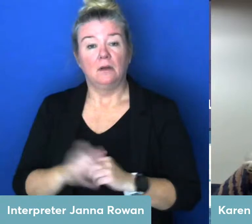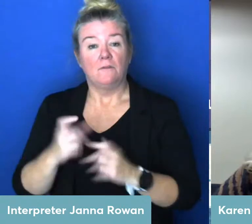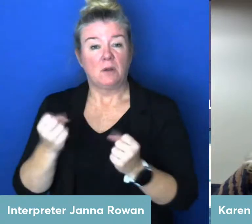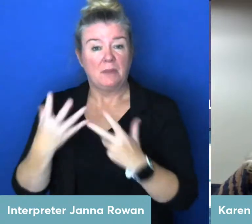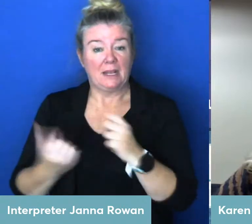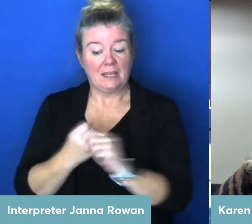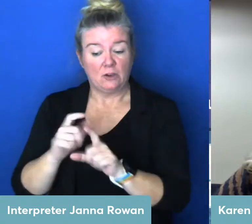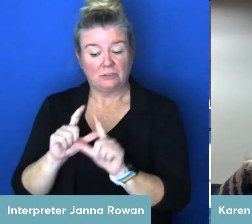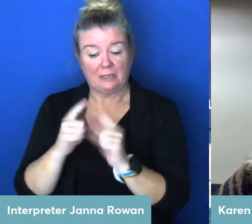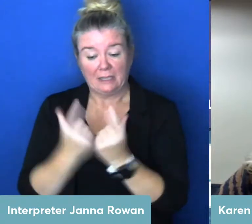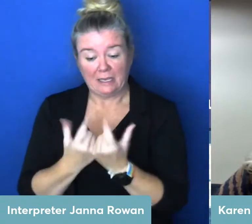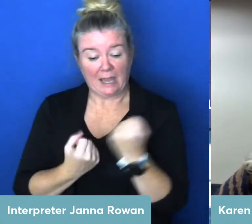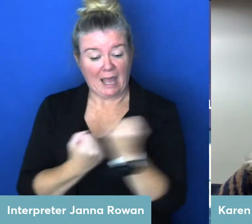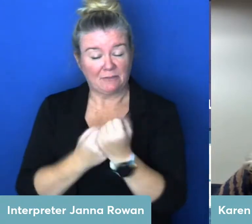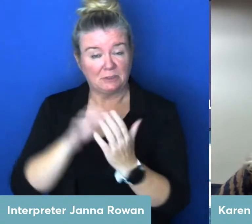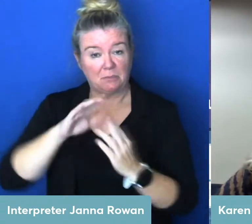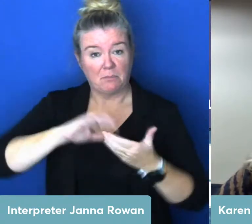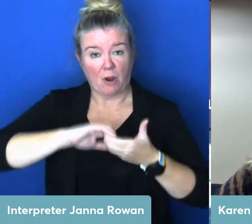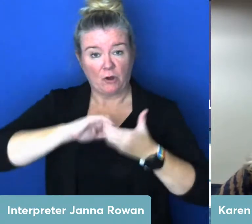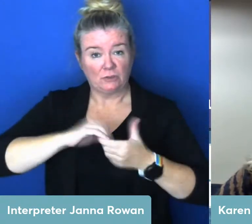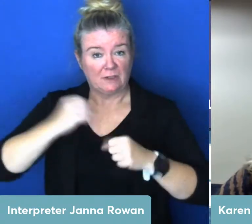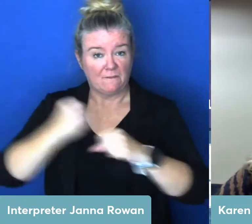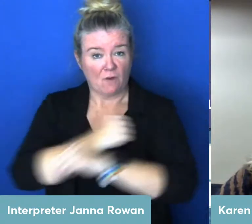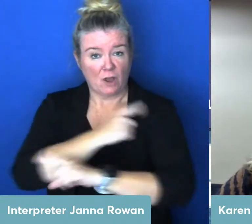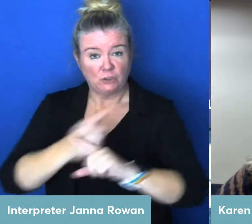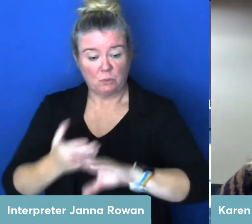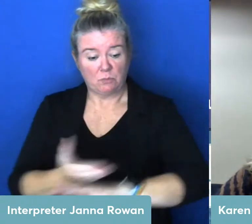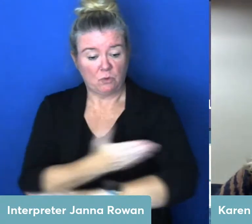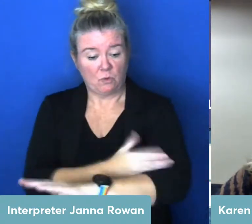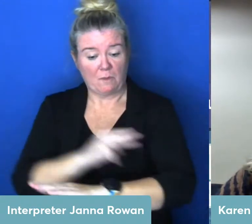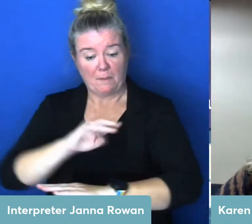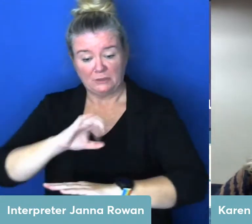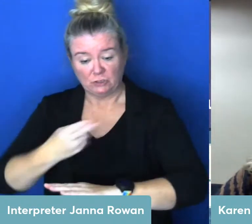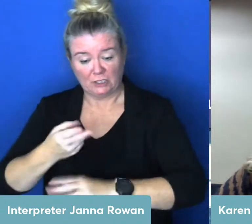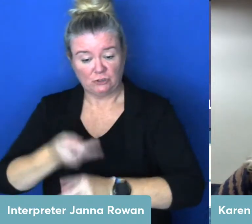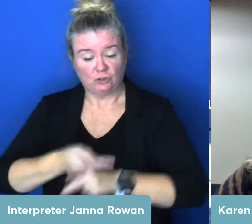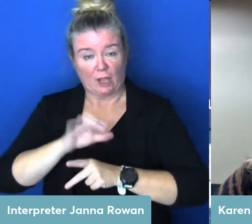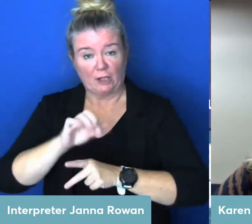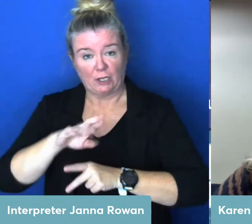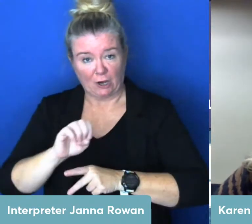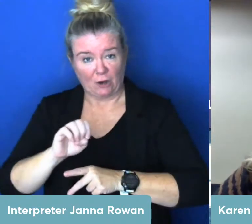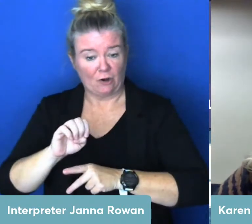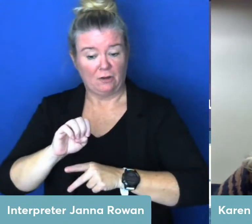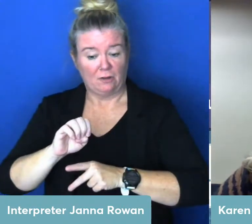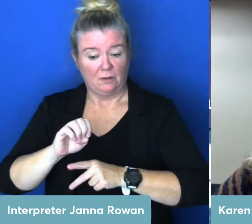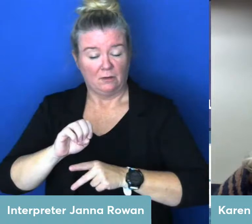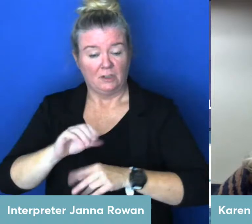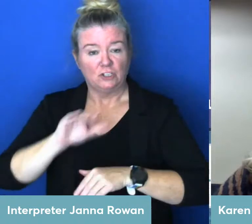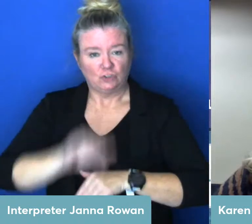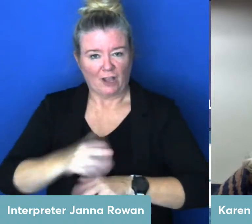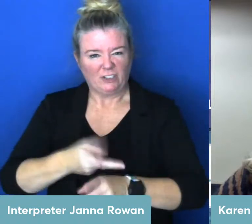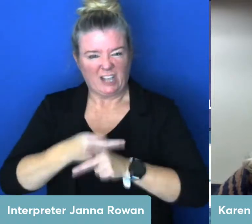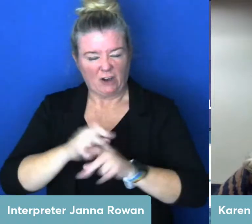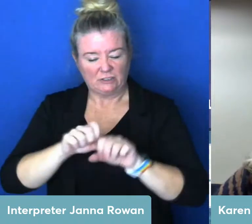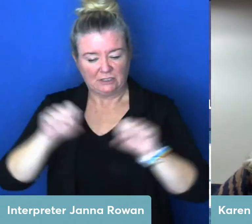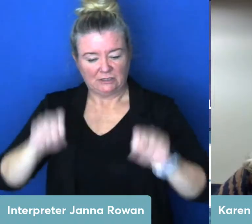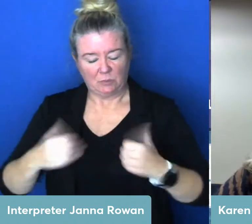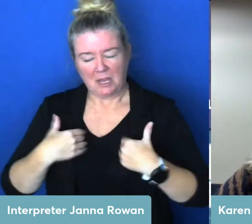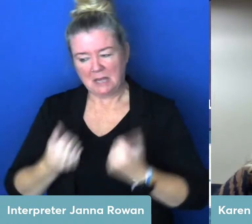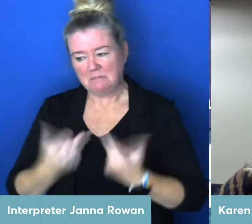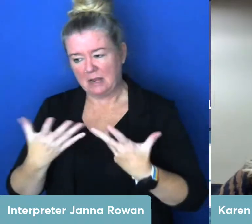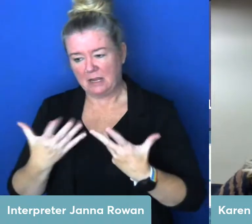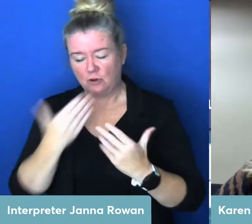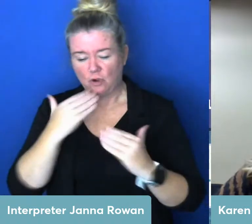and advocacy partners have fought to improve Michigan's childcare system, and we celebrated some major